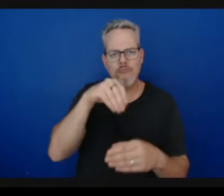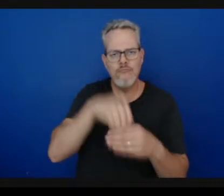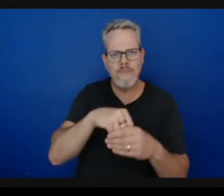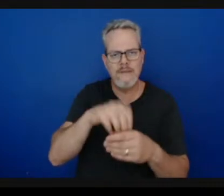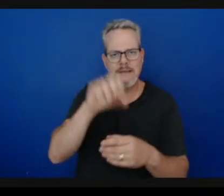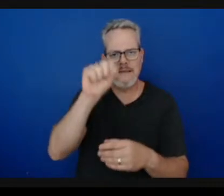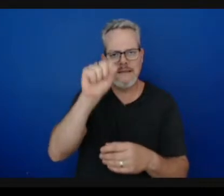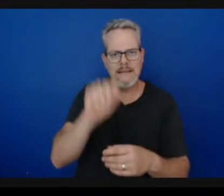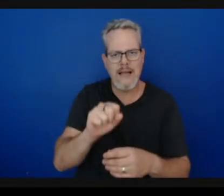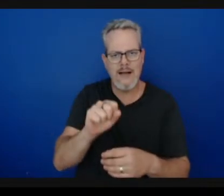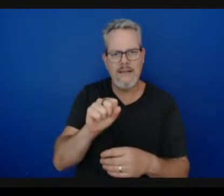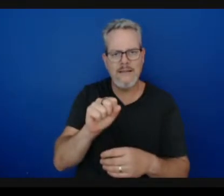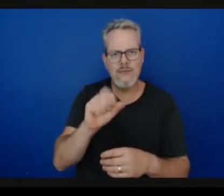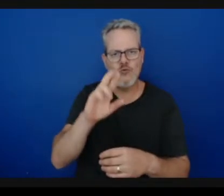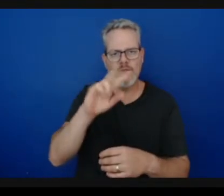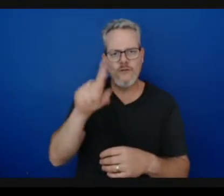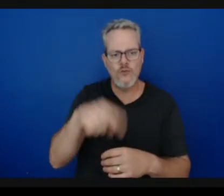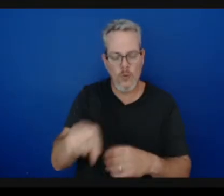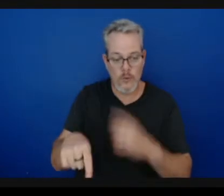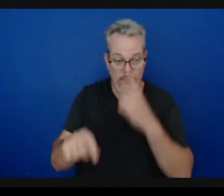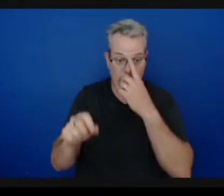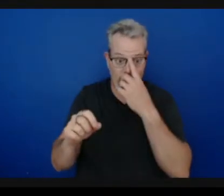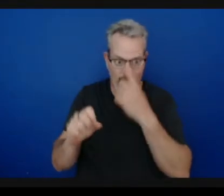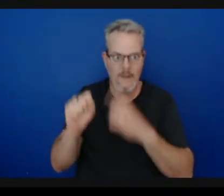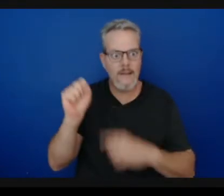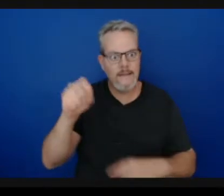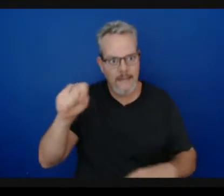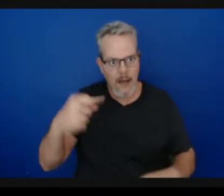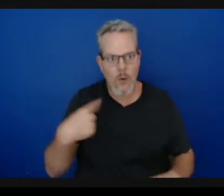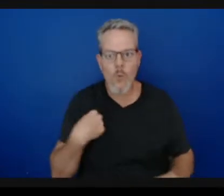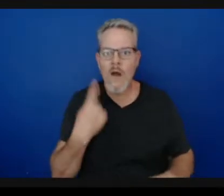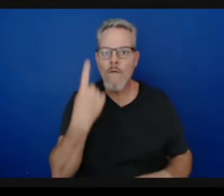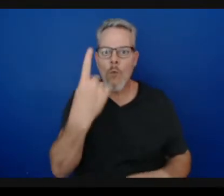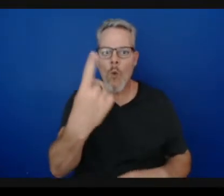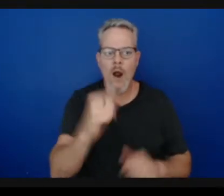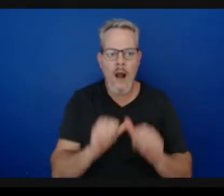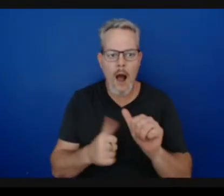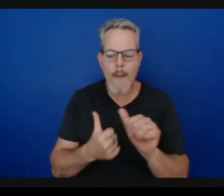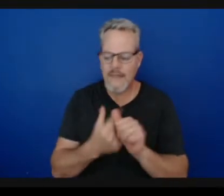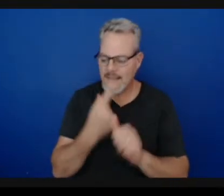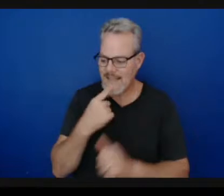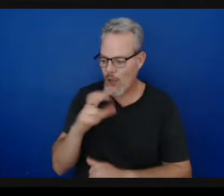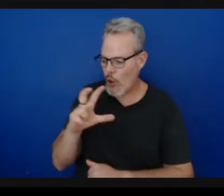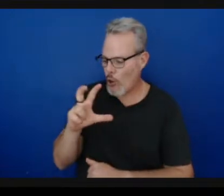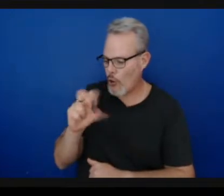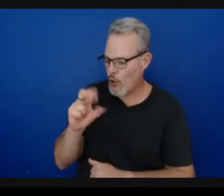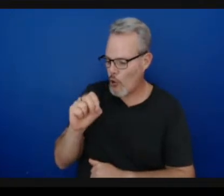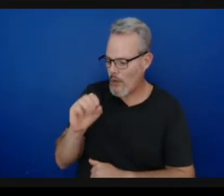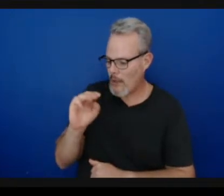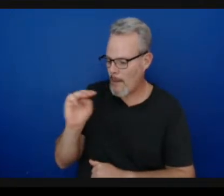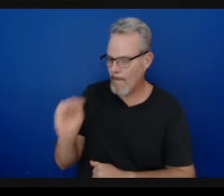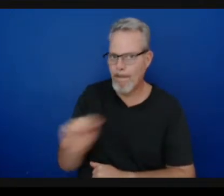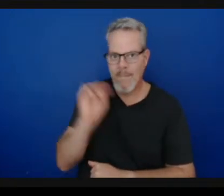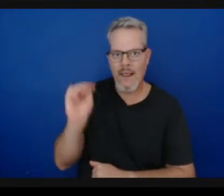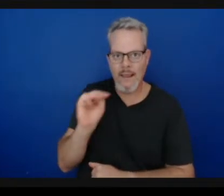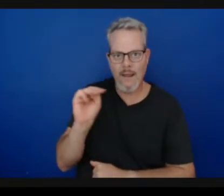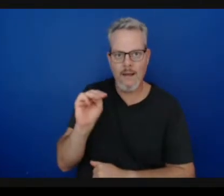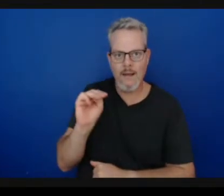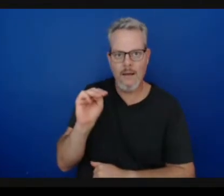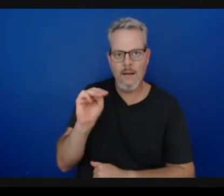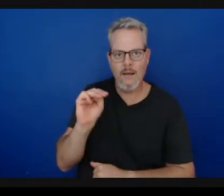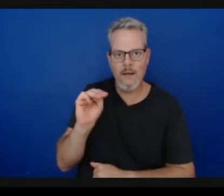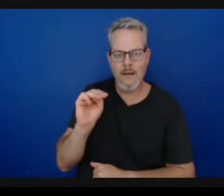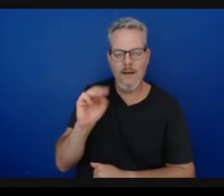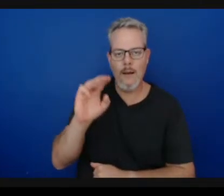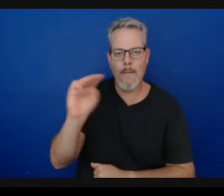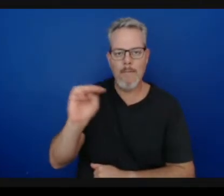yet? There was one update that was 30 million cubic meters was the update. Right,